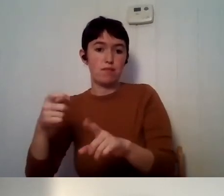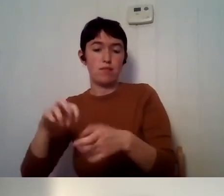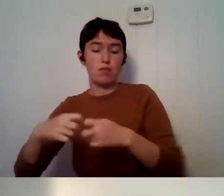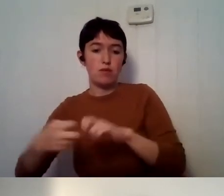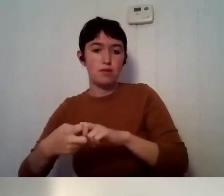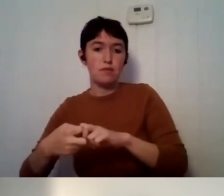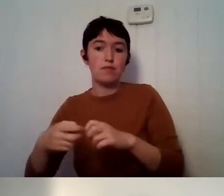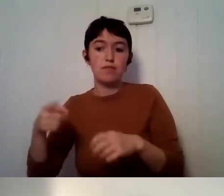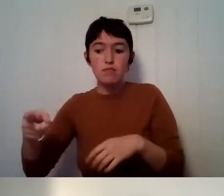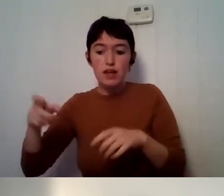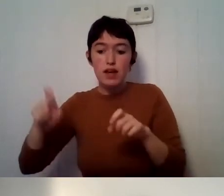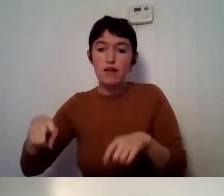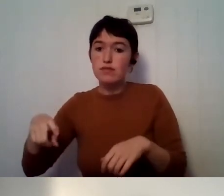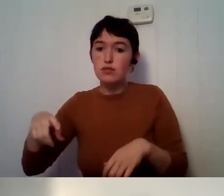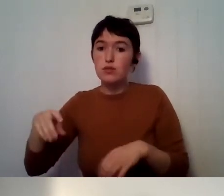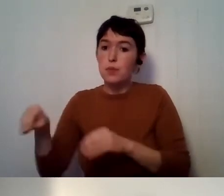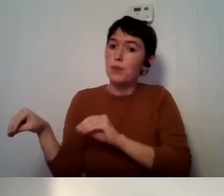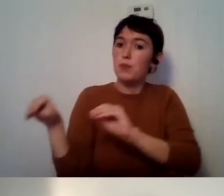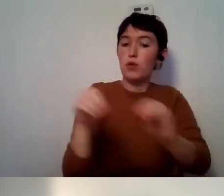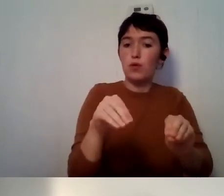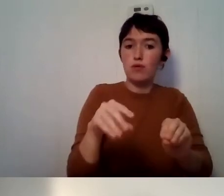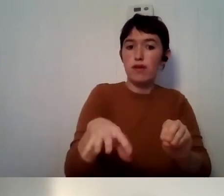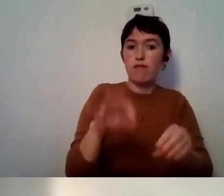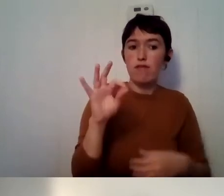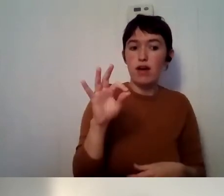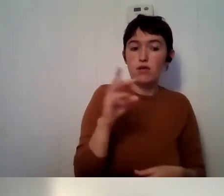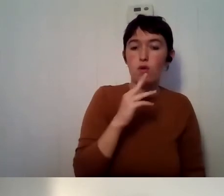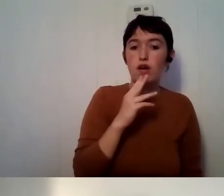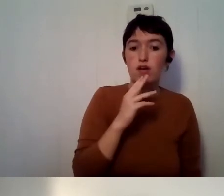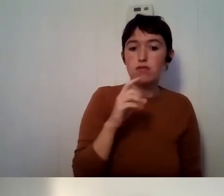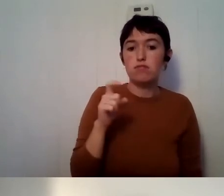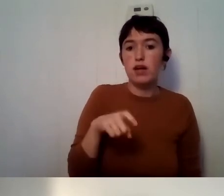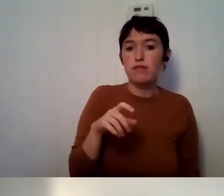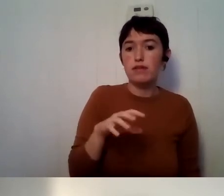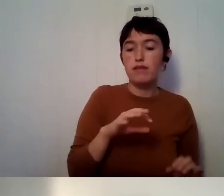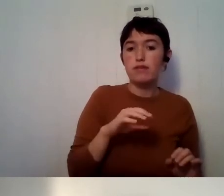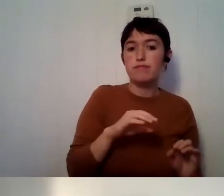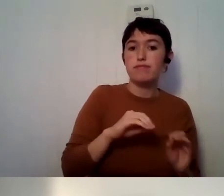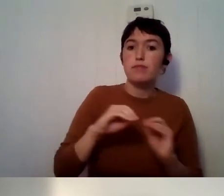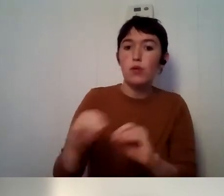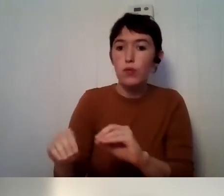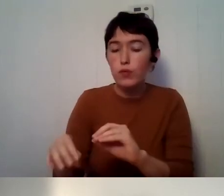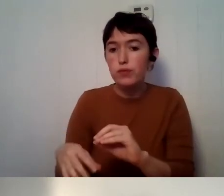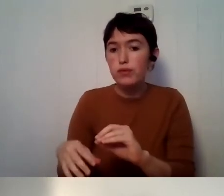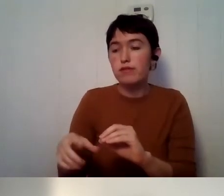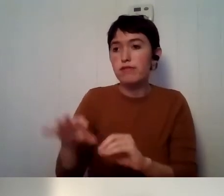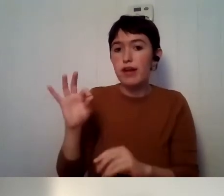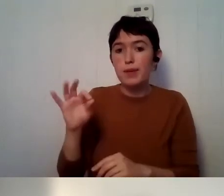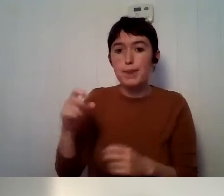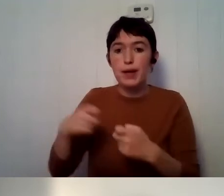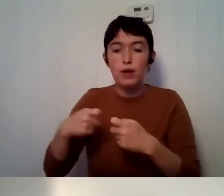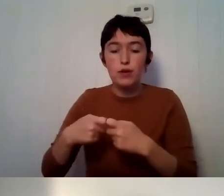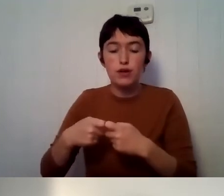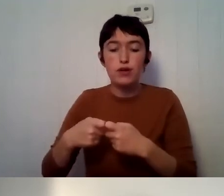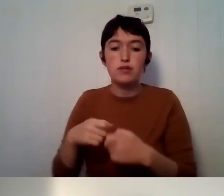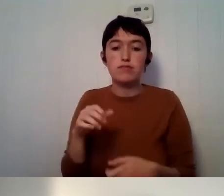find water. They have to go to where they can find power sources where the hydro schemes have dried up. And that is creating problems